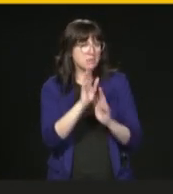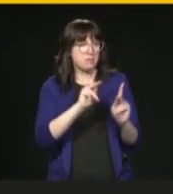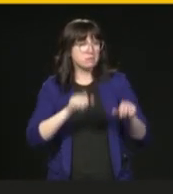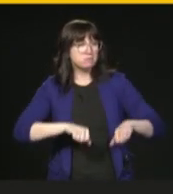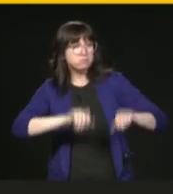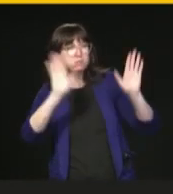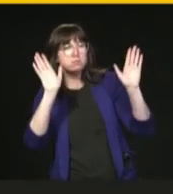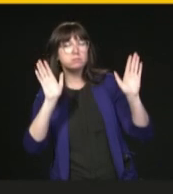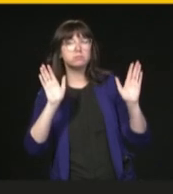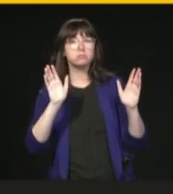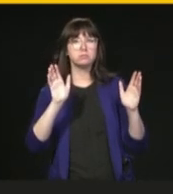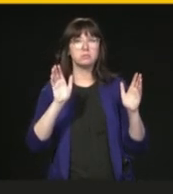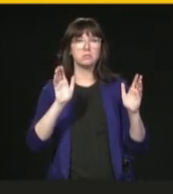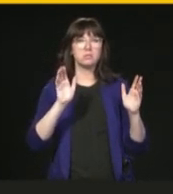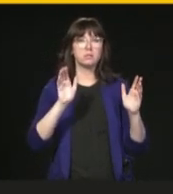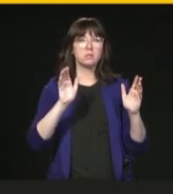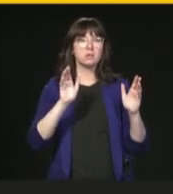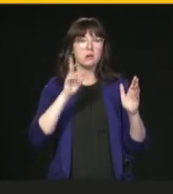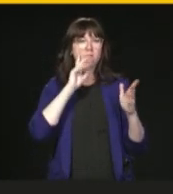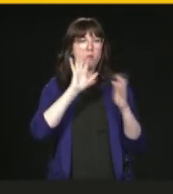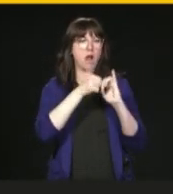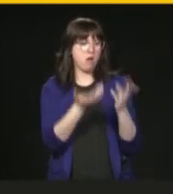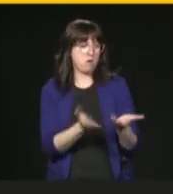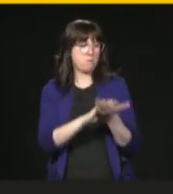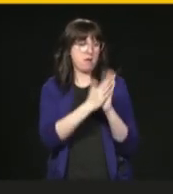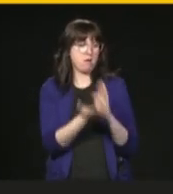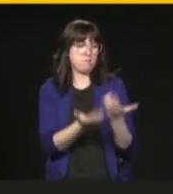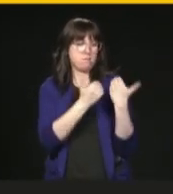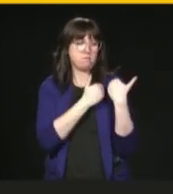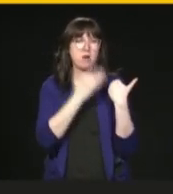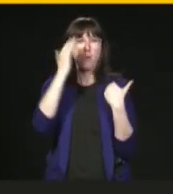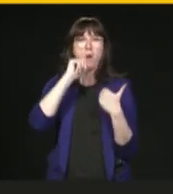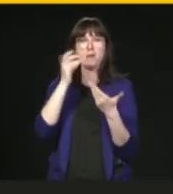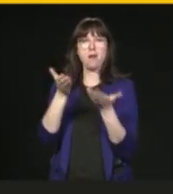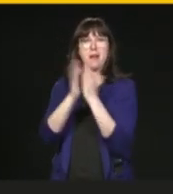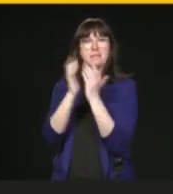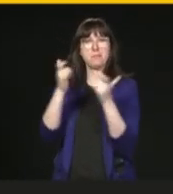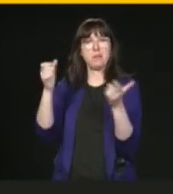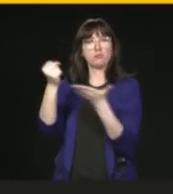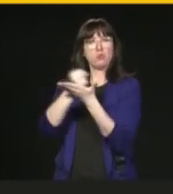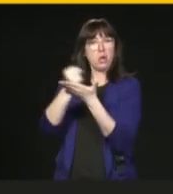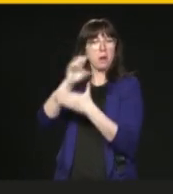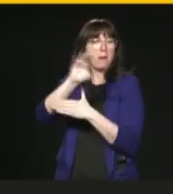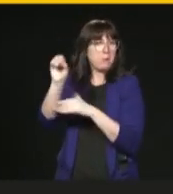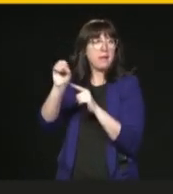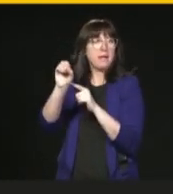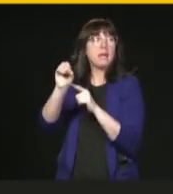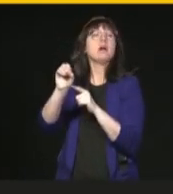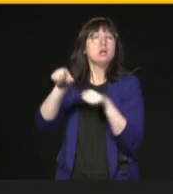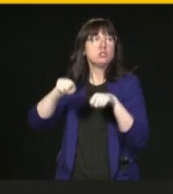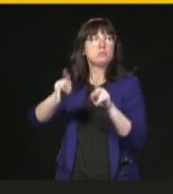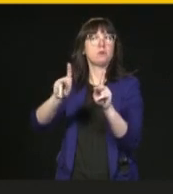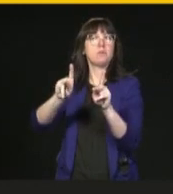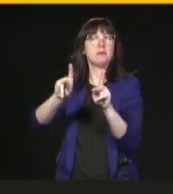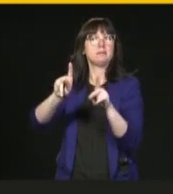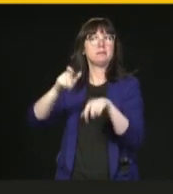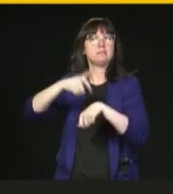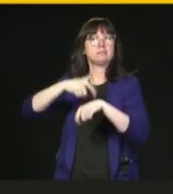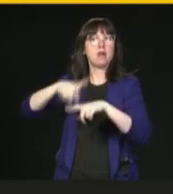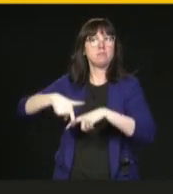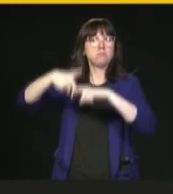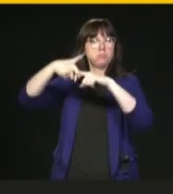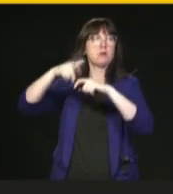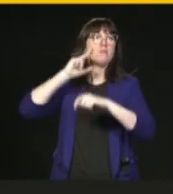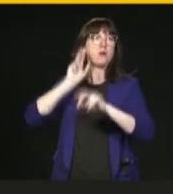make sacrifices to do their part. Why not ask the large credit card companies to give people a grace